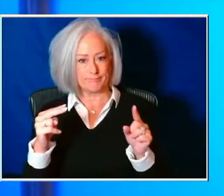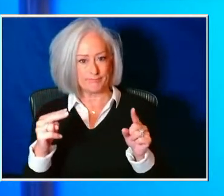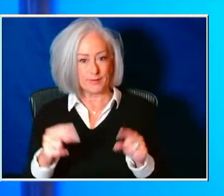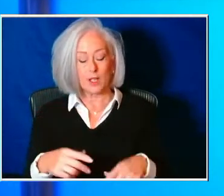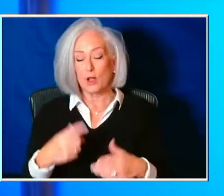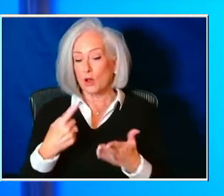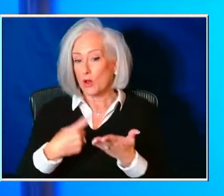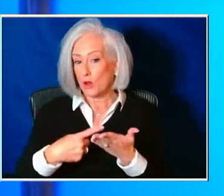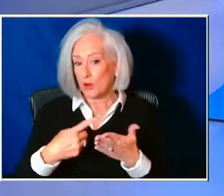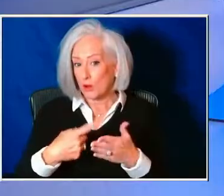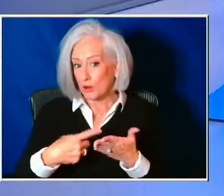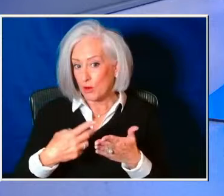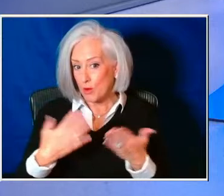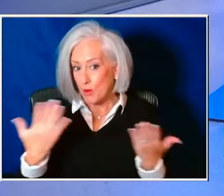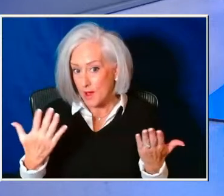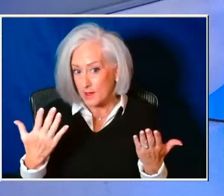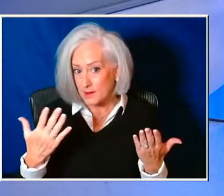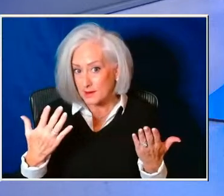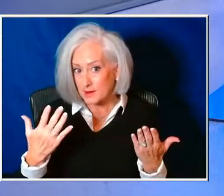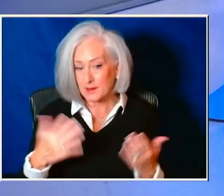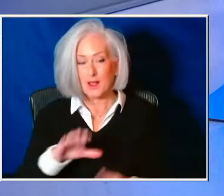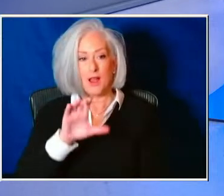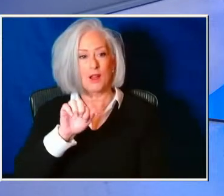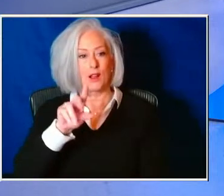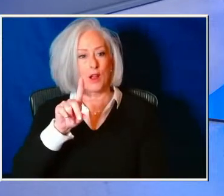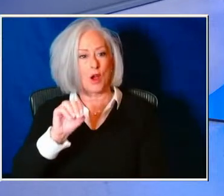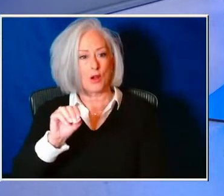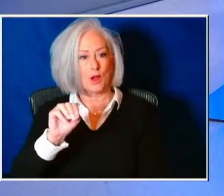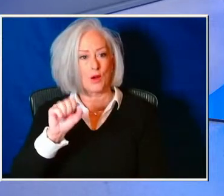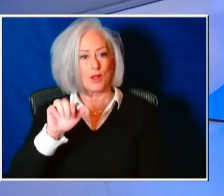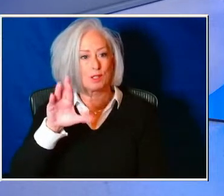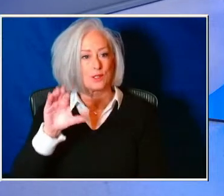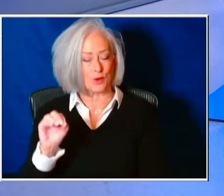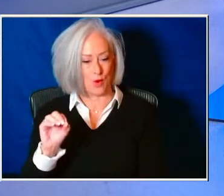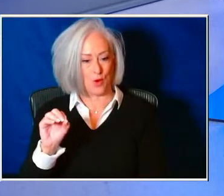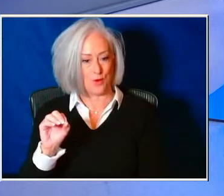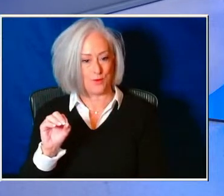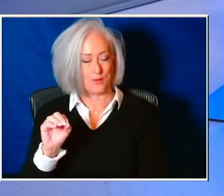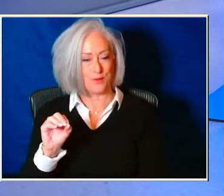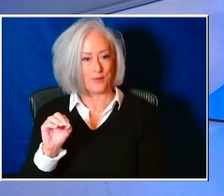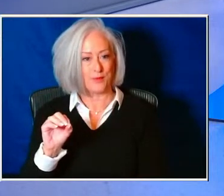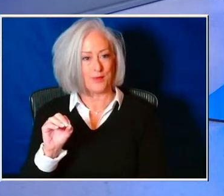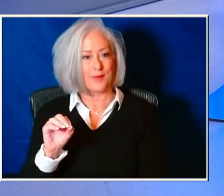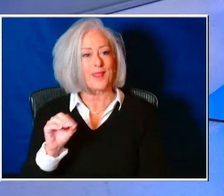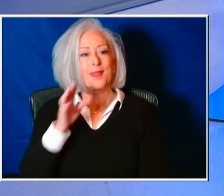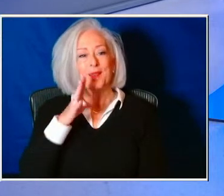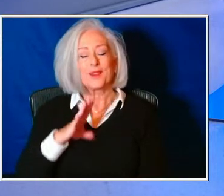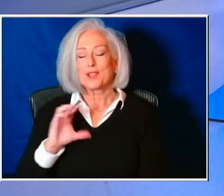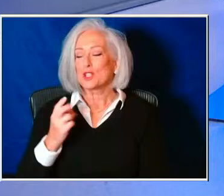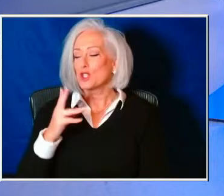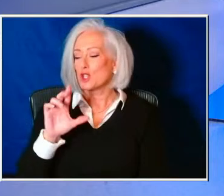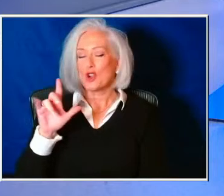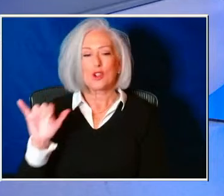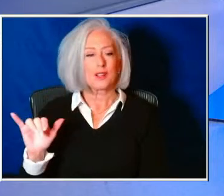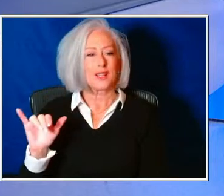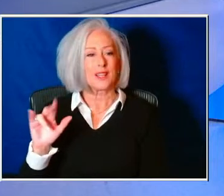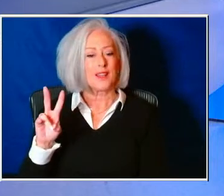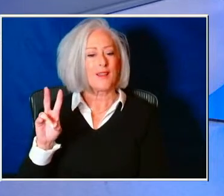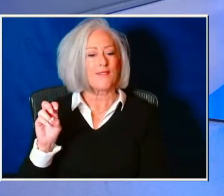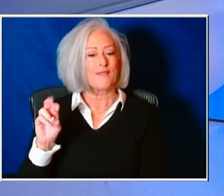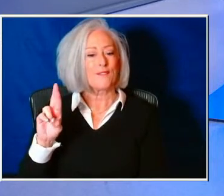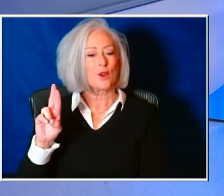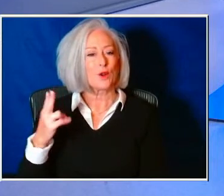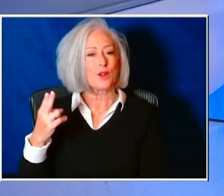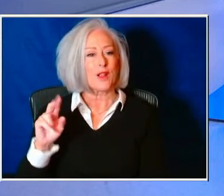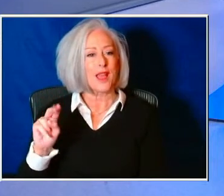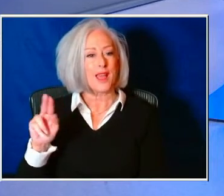Nurse practitioner specialist Shirley Verbenik is joining me here in studio. She works with cardiology patients here at the health system. Good morning to you. Good morning.